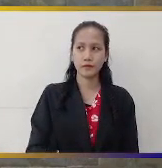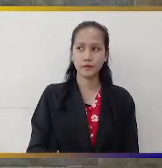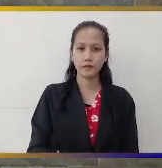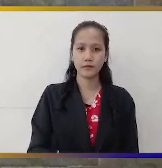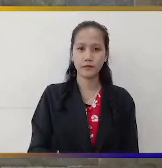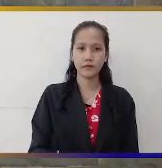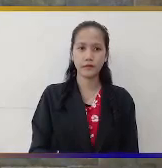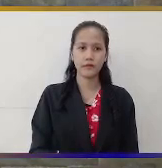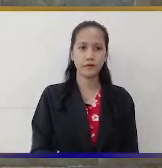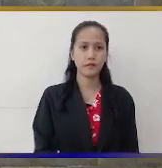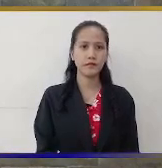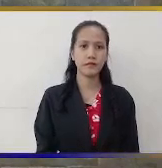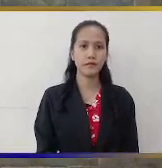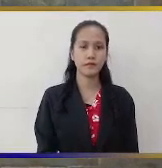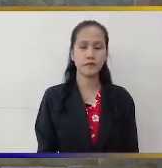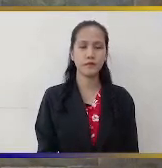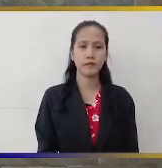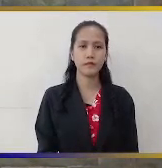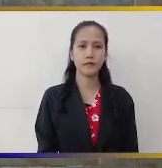there.